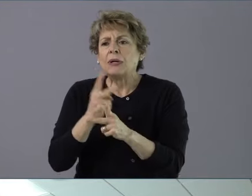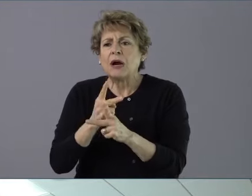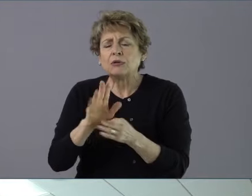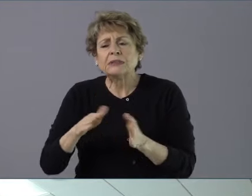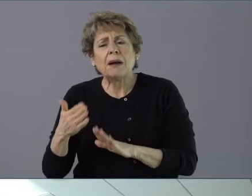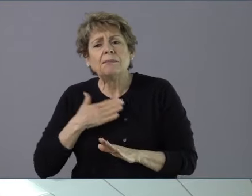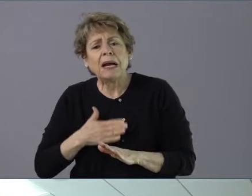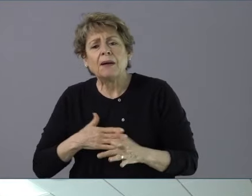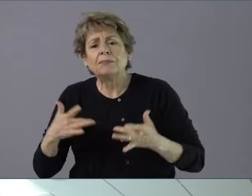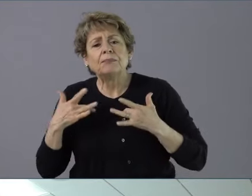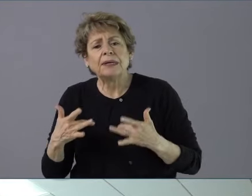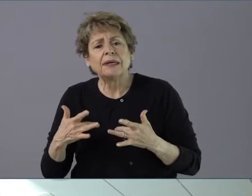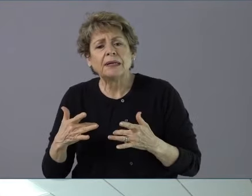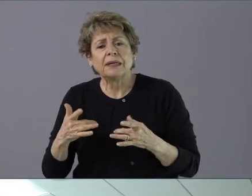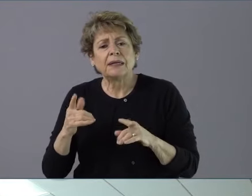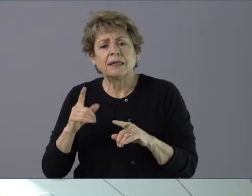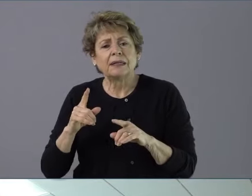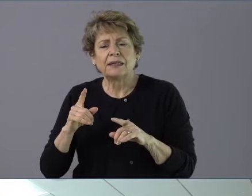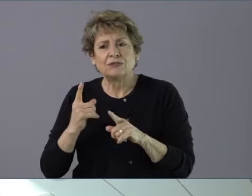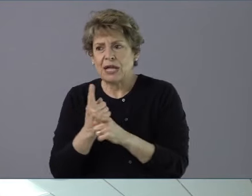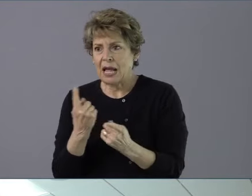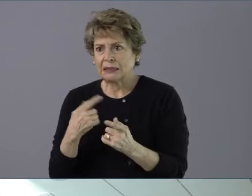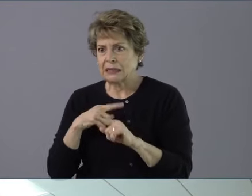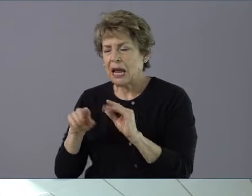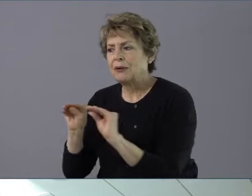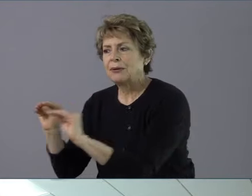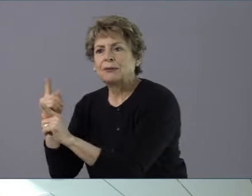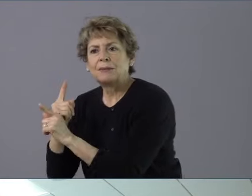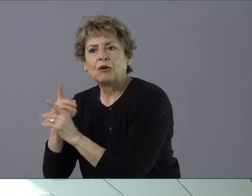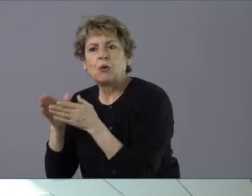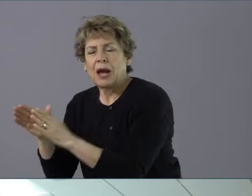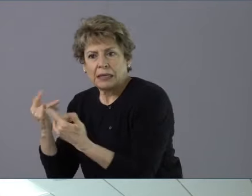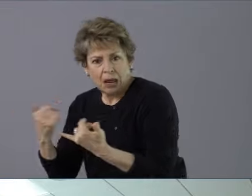running out. At this point, why should anyone believe what you're saying?